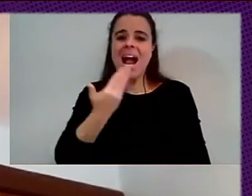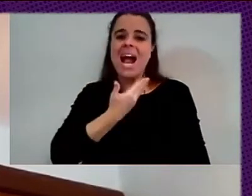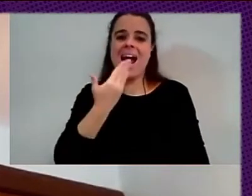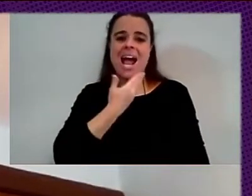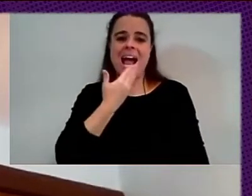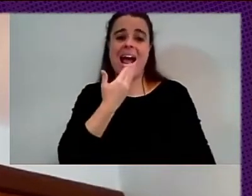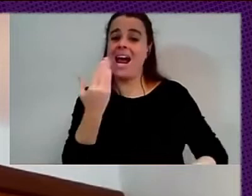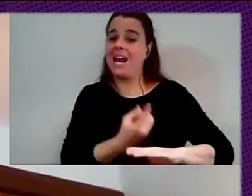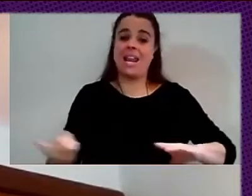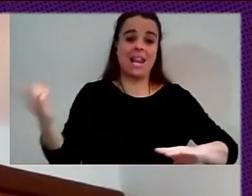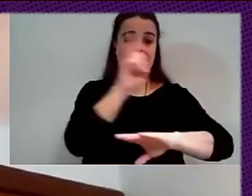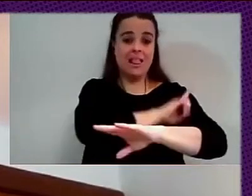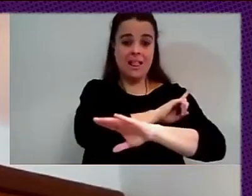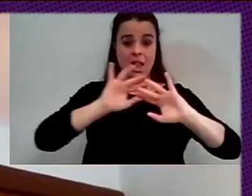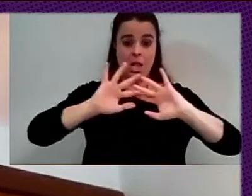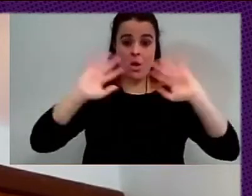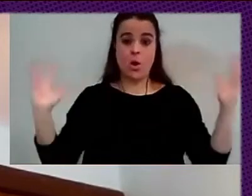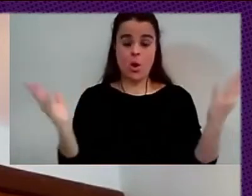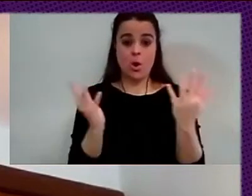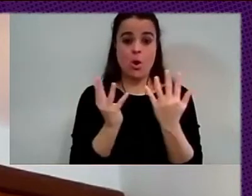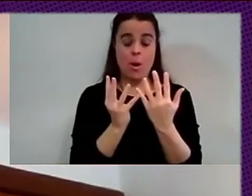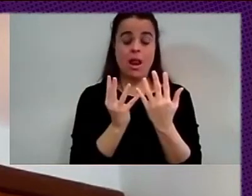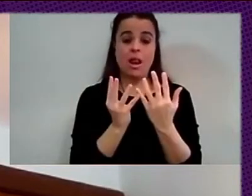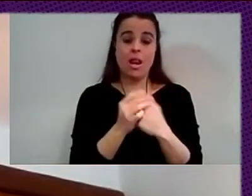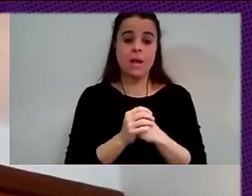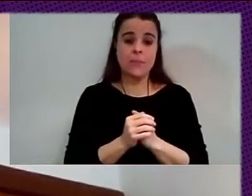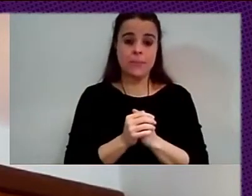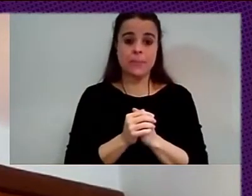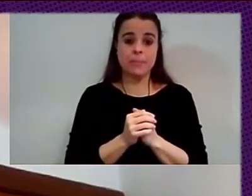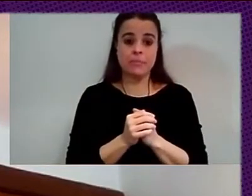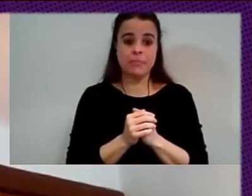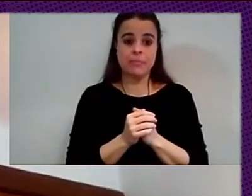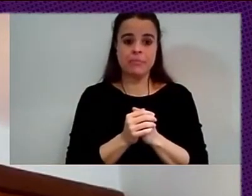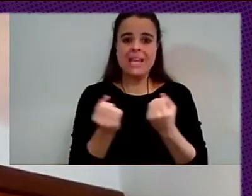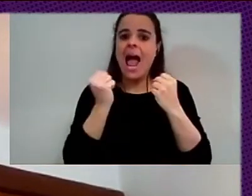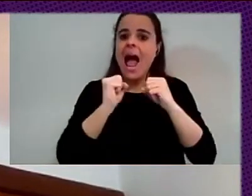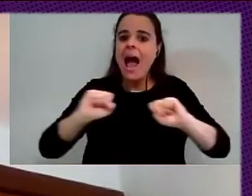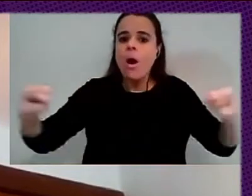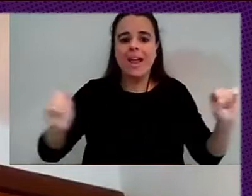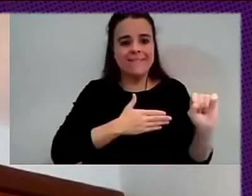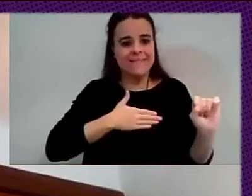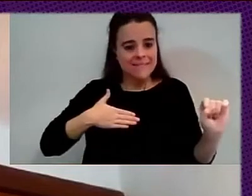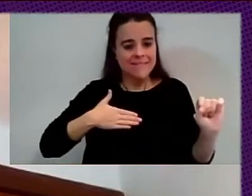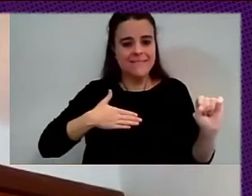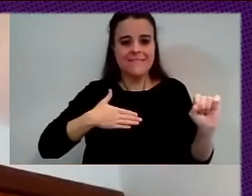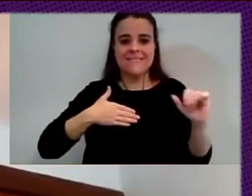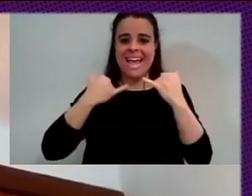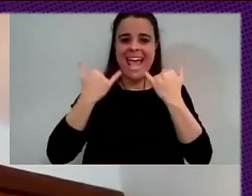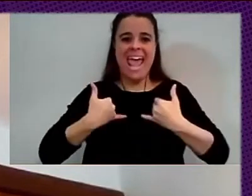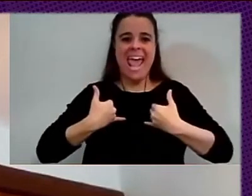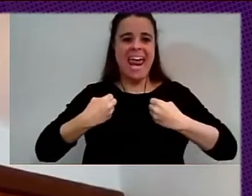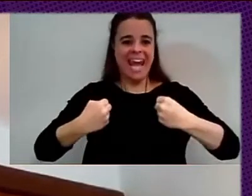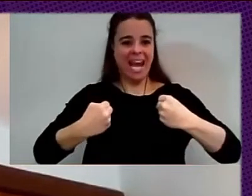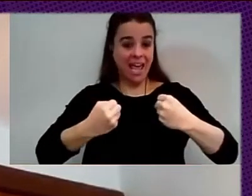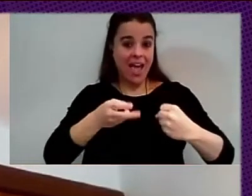energy, if we're not there yet, so we are not in a situation in which there are solar panels everywhere